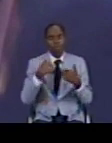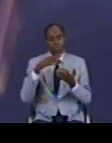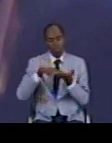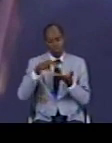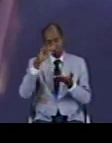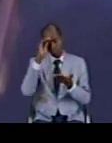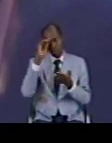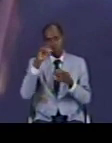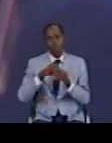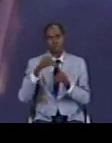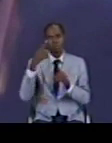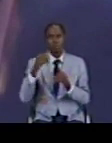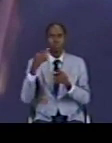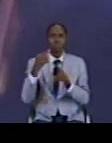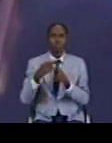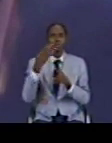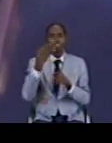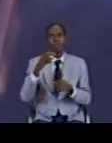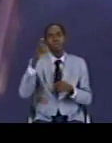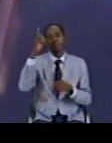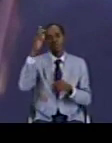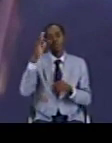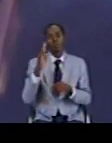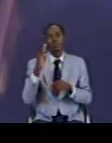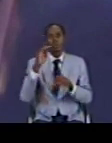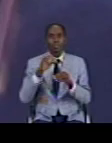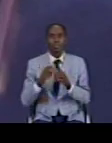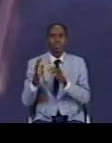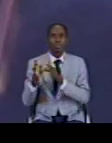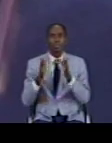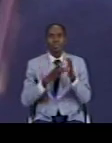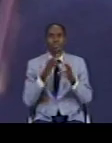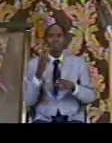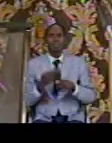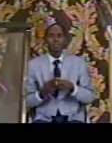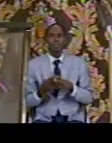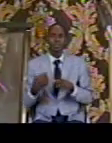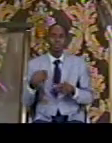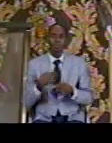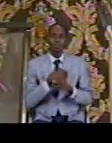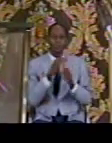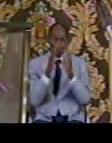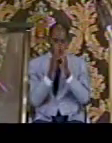in the Word of God. In Jesus' name, we pray.